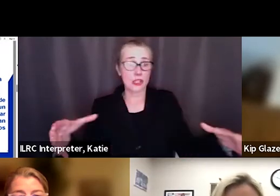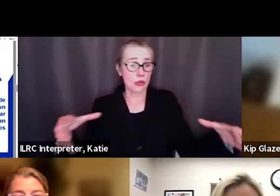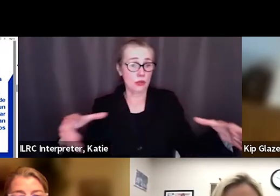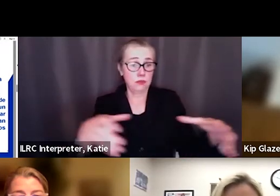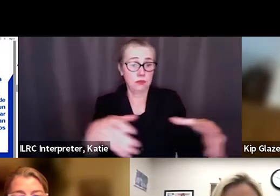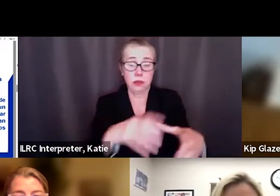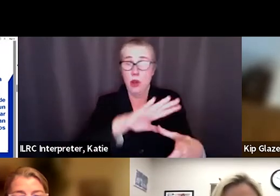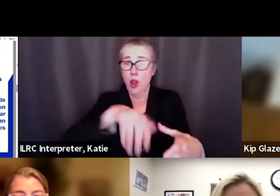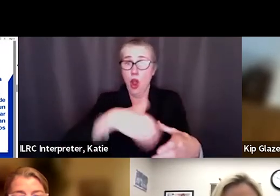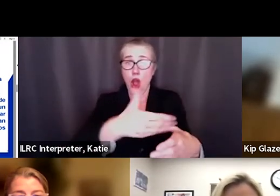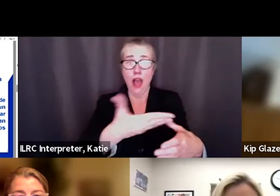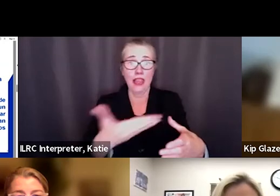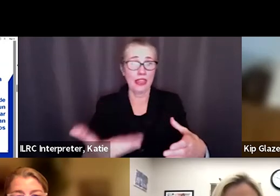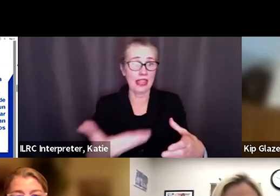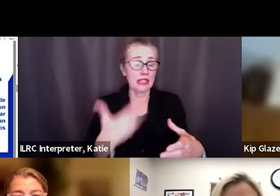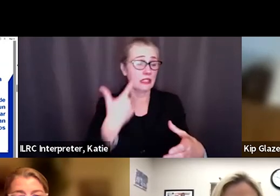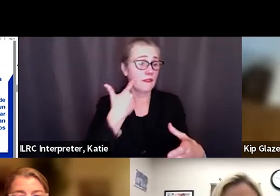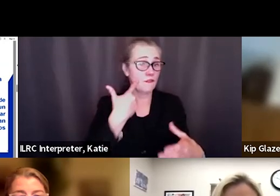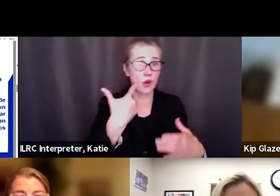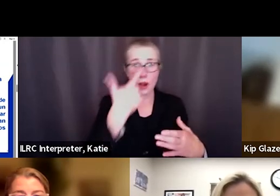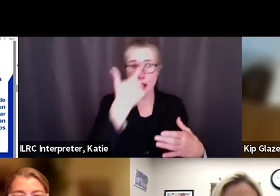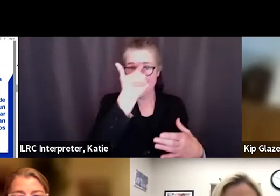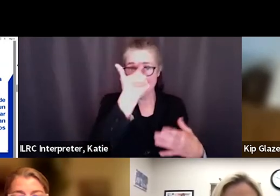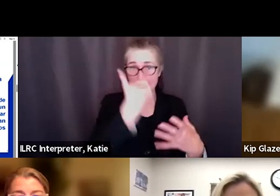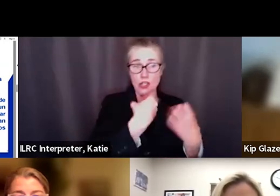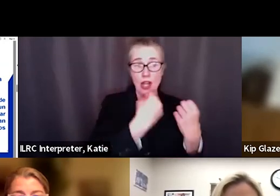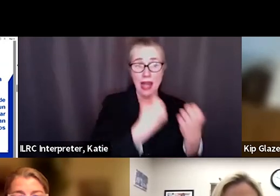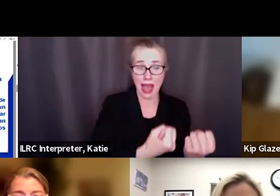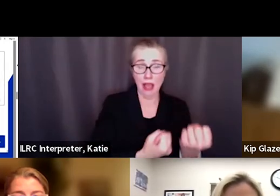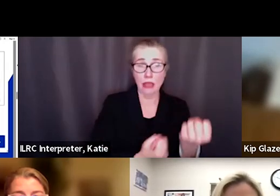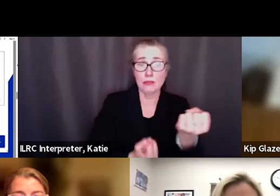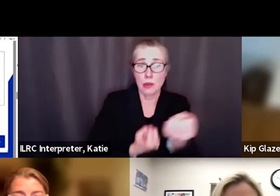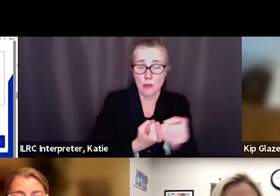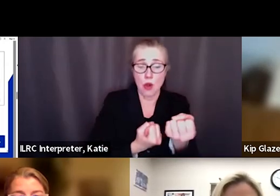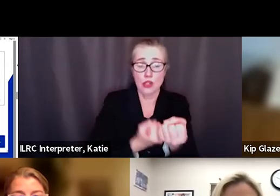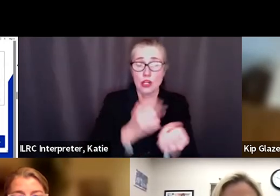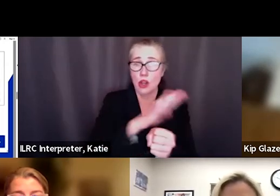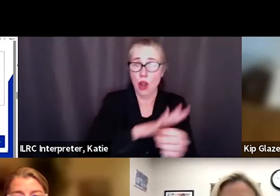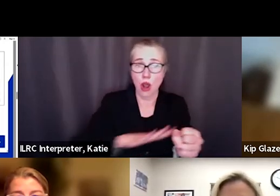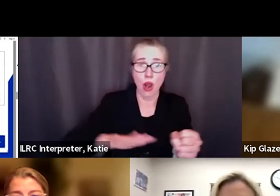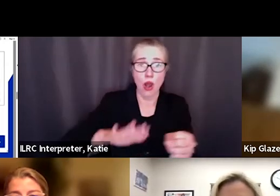promotion here at san marcos high school next slide please